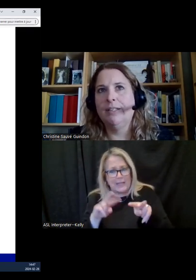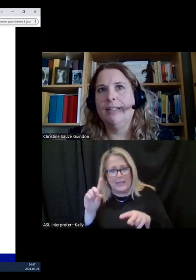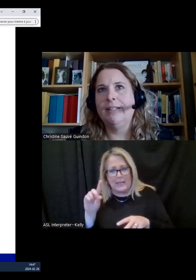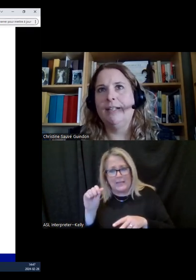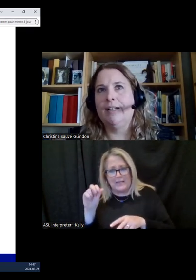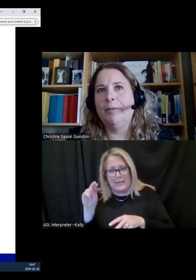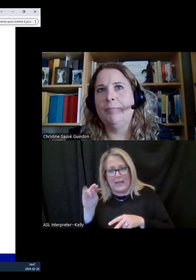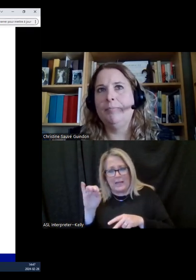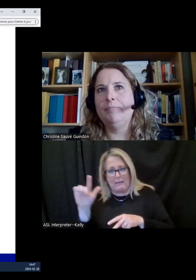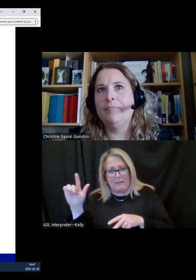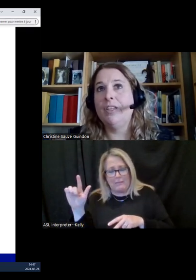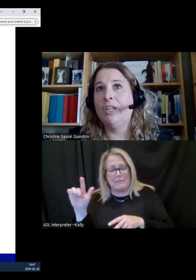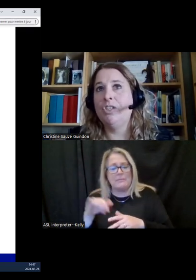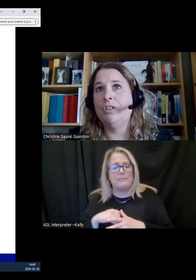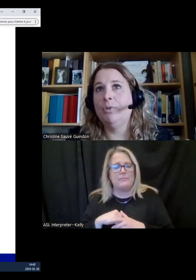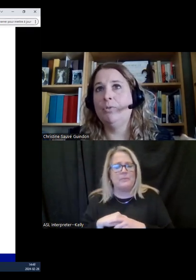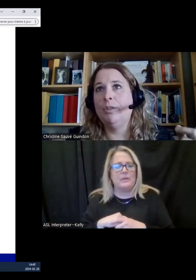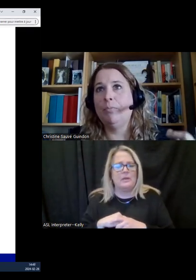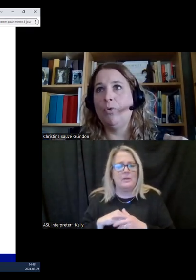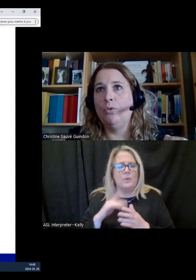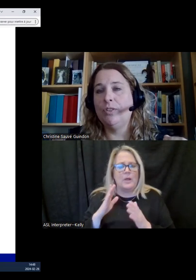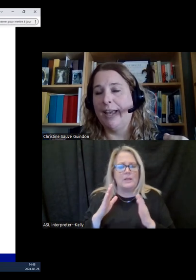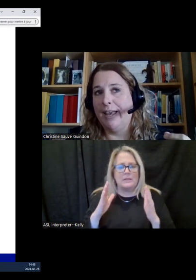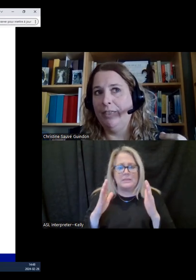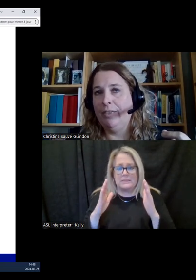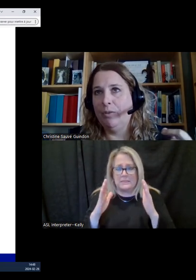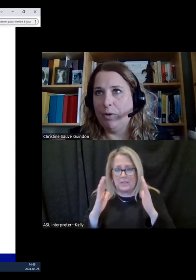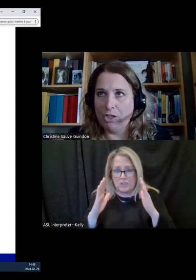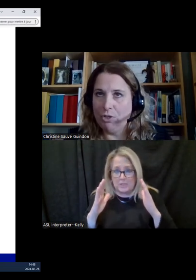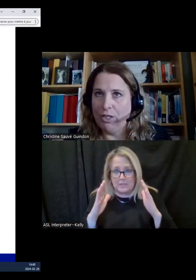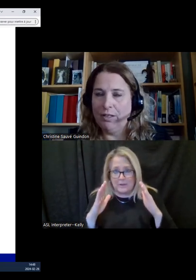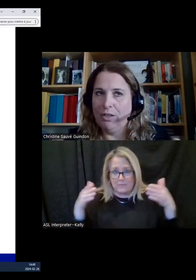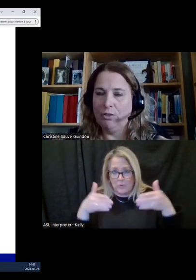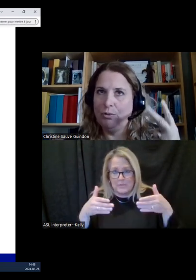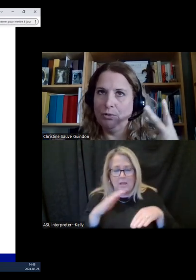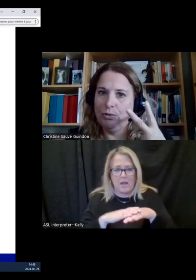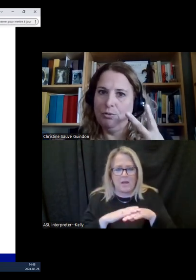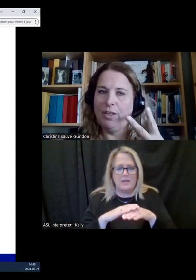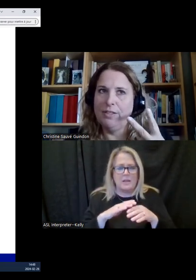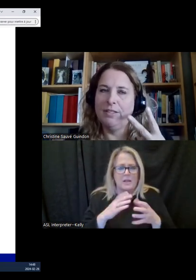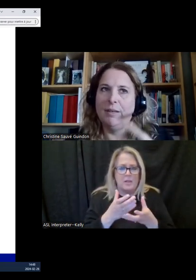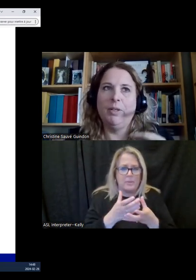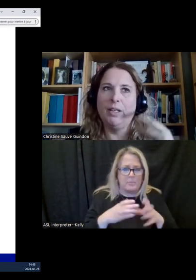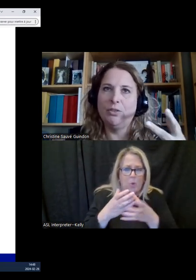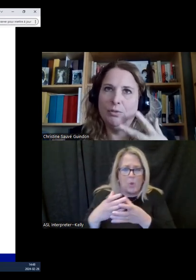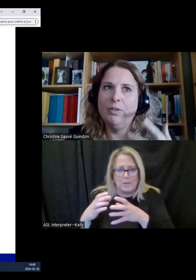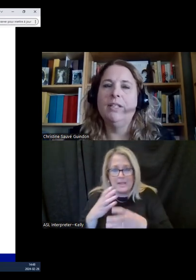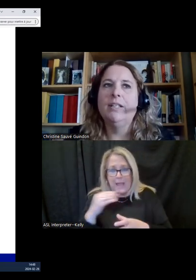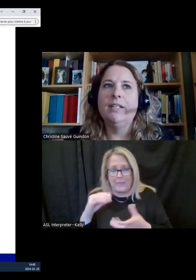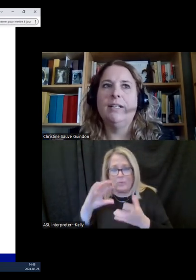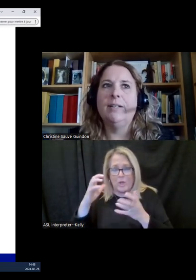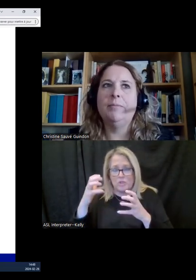machine? The tension between the bowls and the washing machine, he could do two things at the same, like